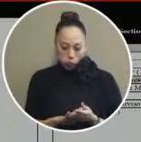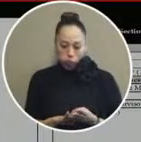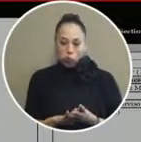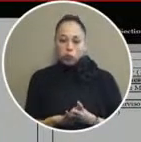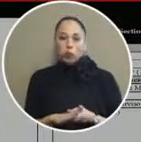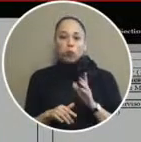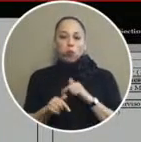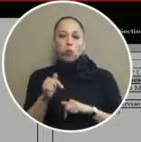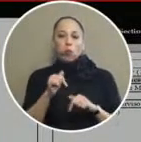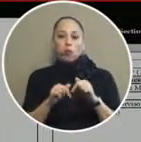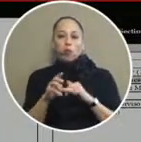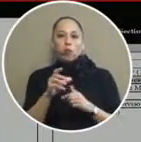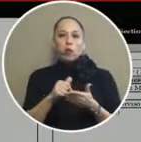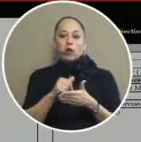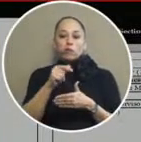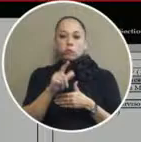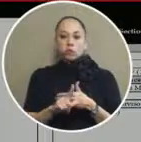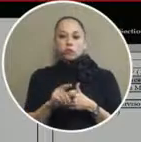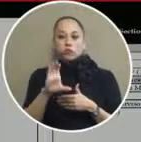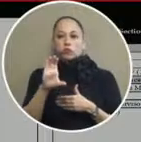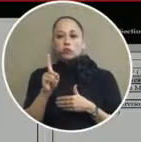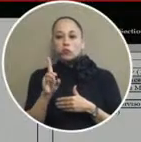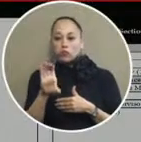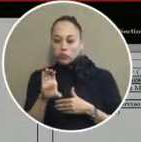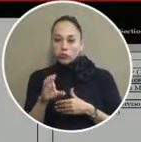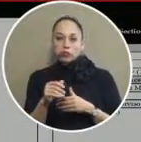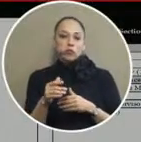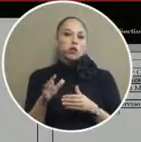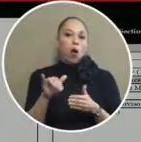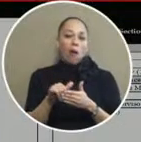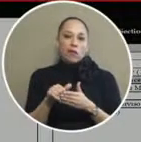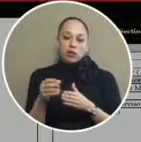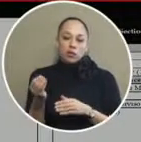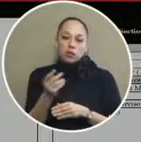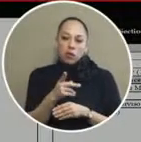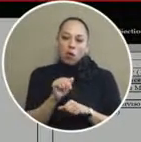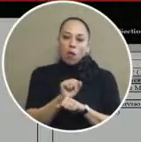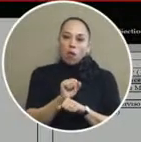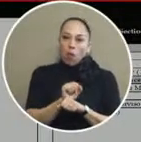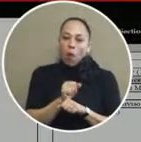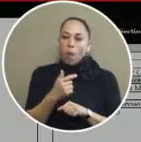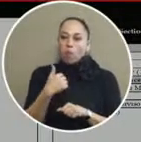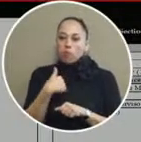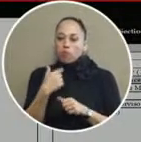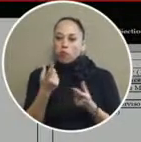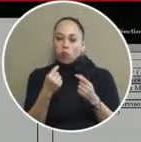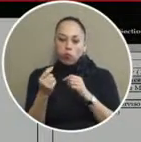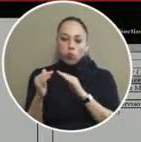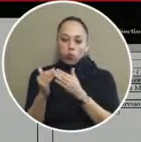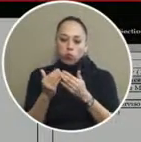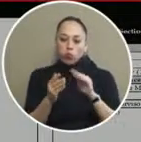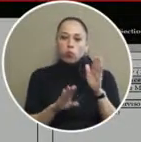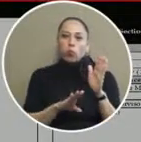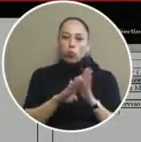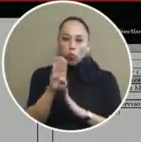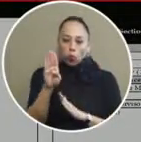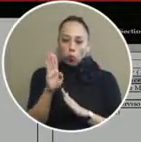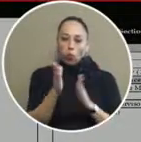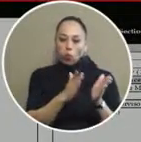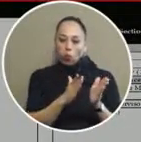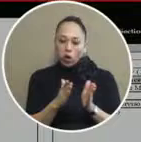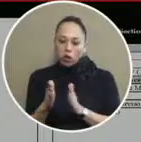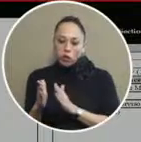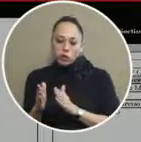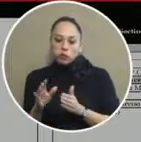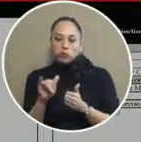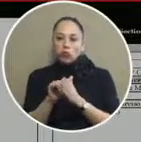So back in mid-April, when the CDC and the White House published their back to work guidelines, what we did as a city is we developed return phase plans for every